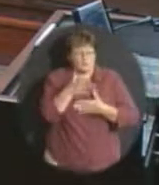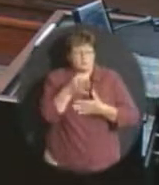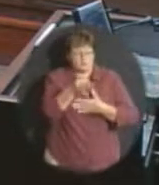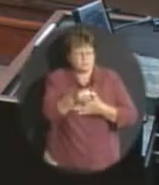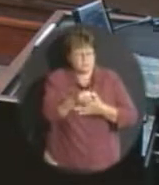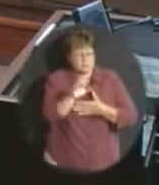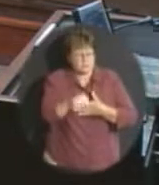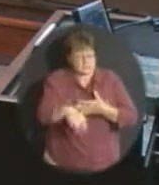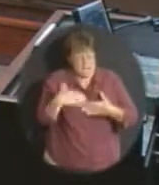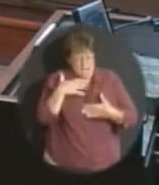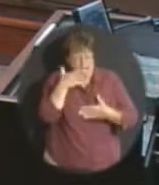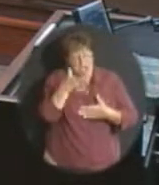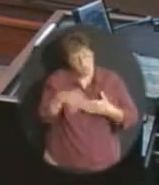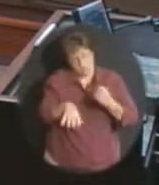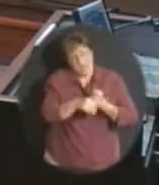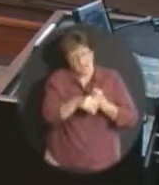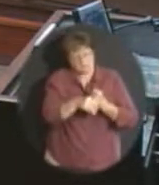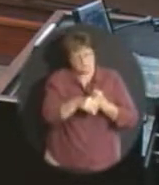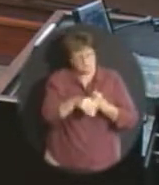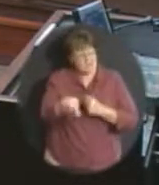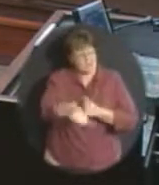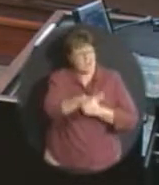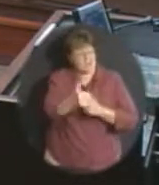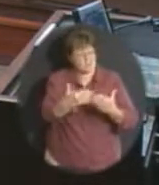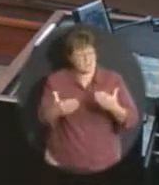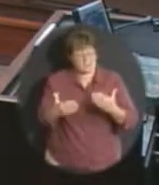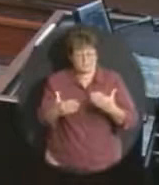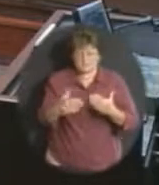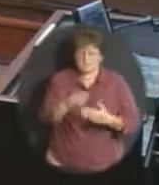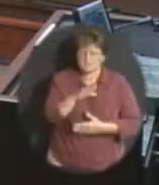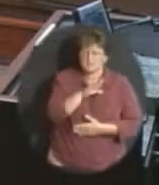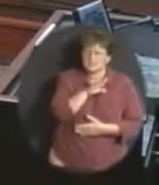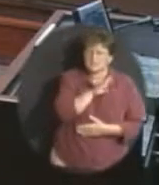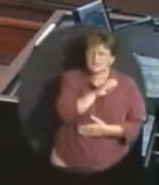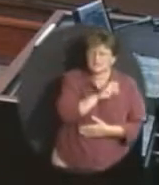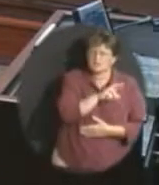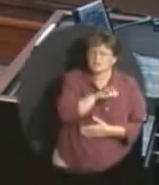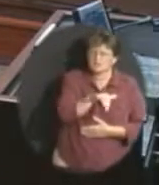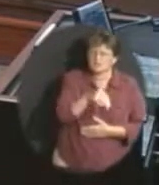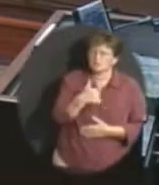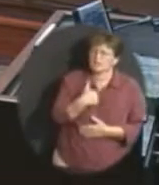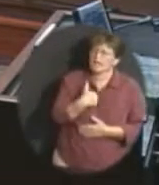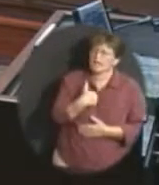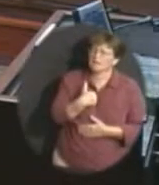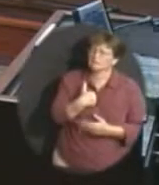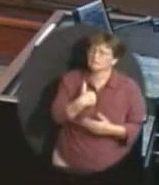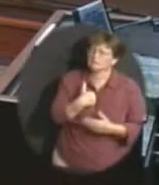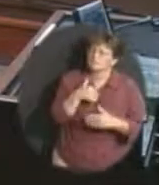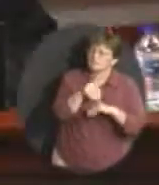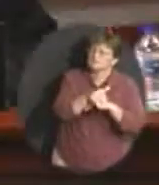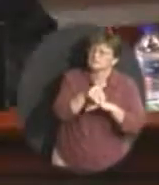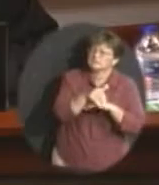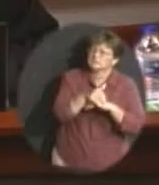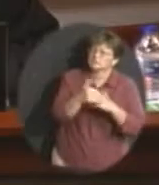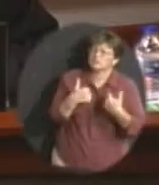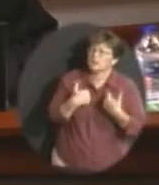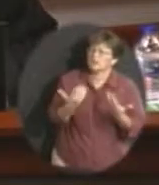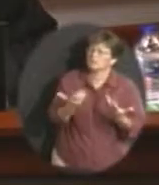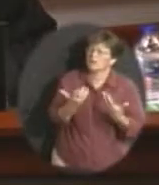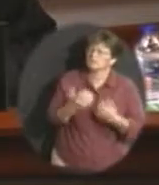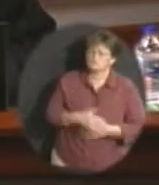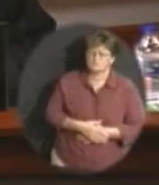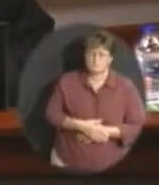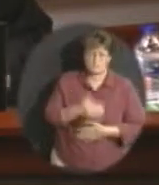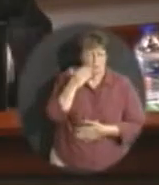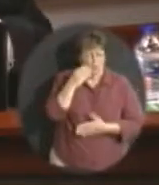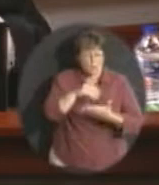Anything else? All right, Dr. Berry, what do you have for us this evening? Well, you had mentioned that the student recognition